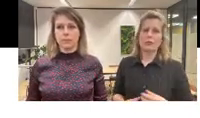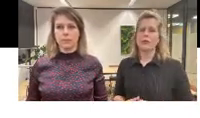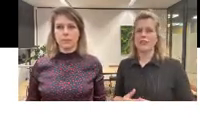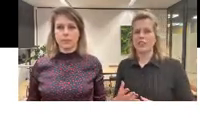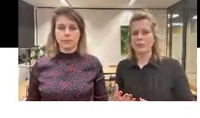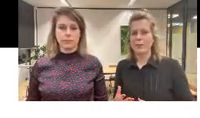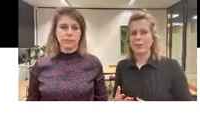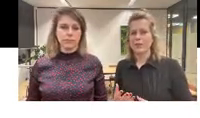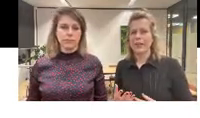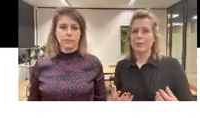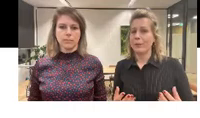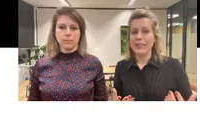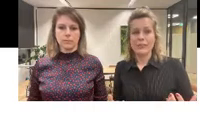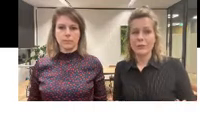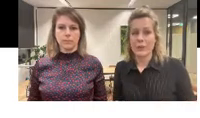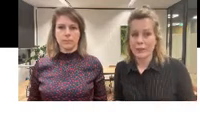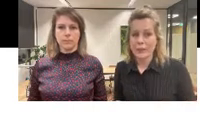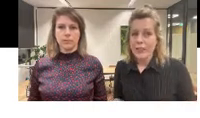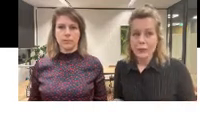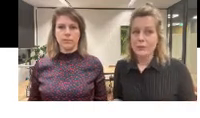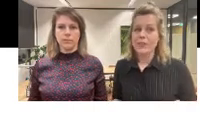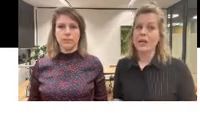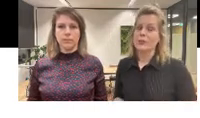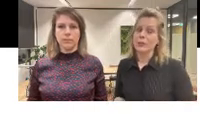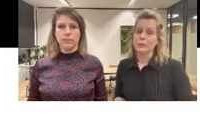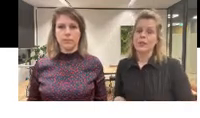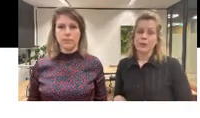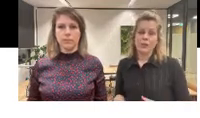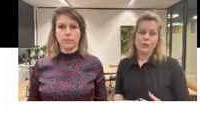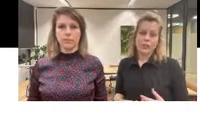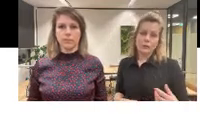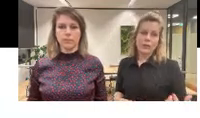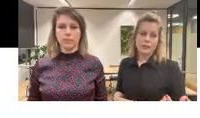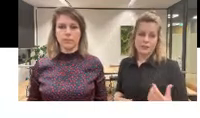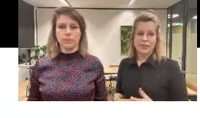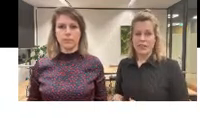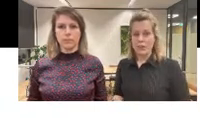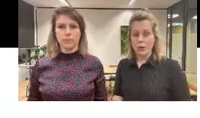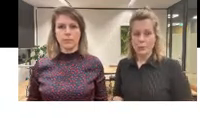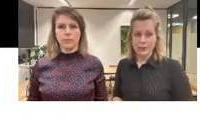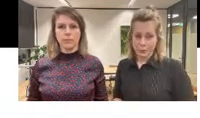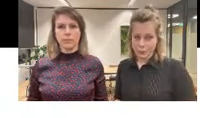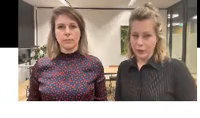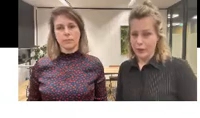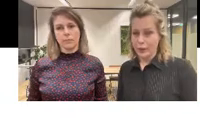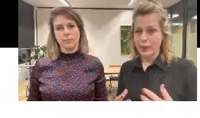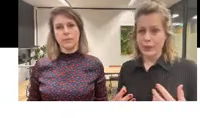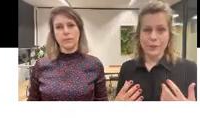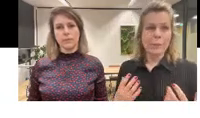prolonged exposure in EMDR therapy leads to better treatment outcome regarding PTSD and comorbid